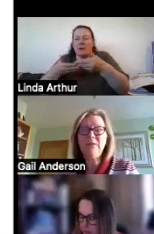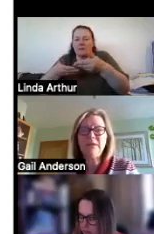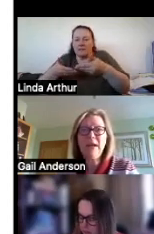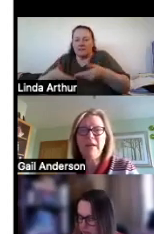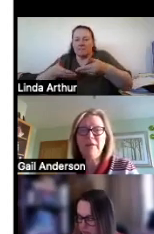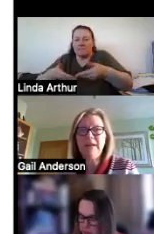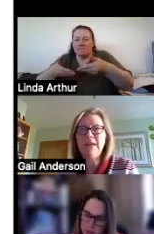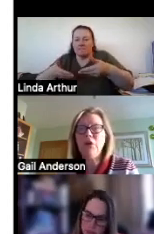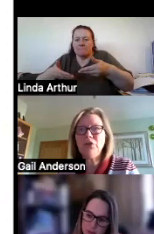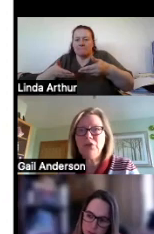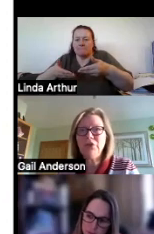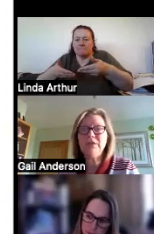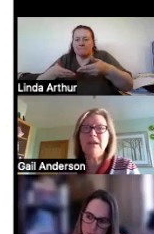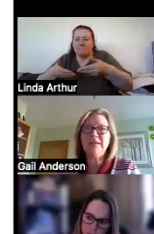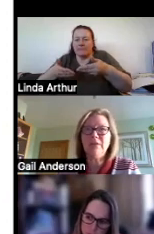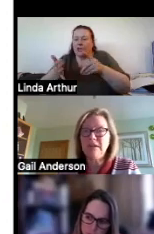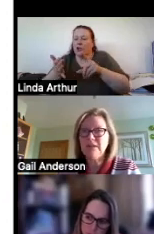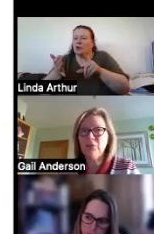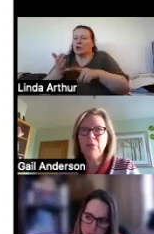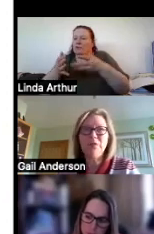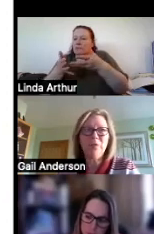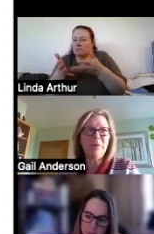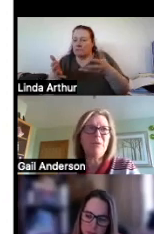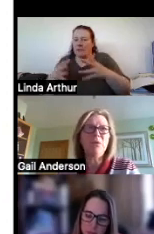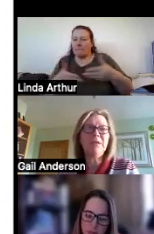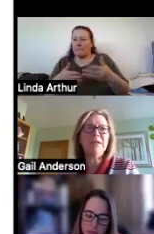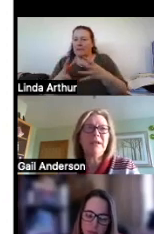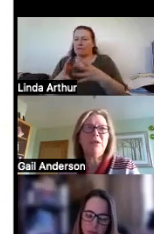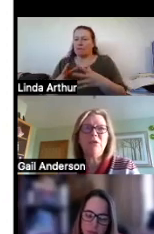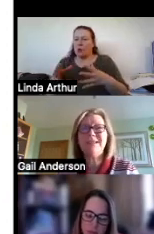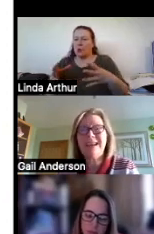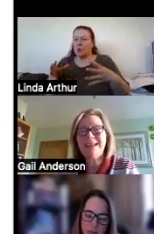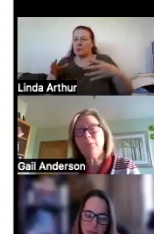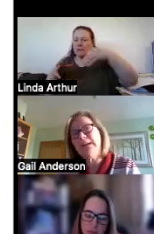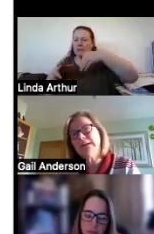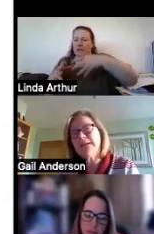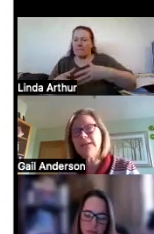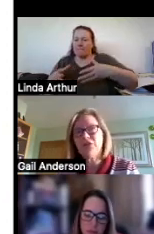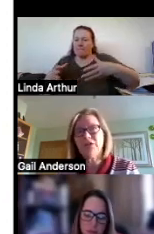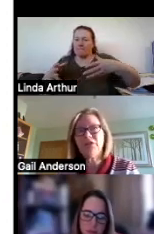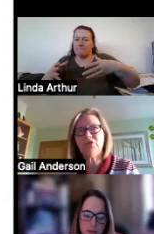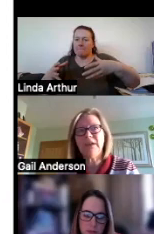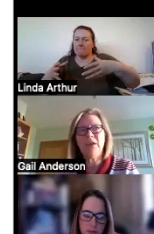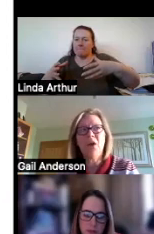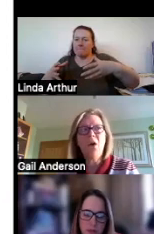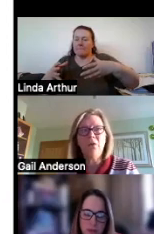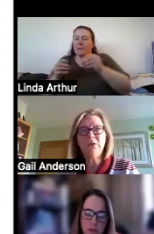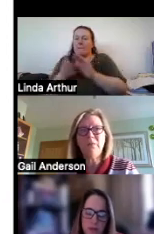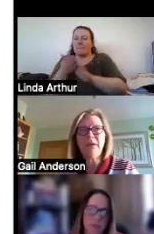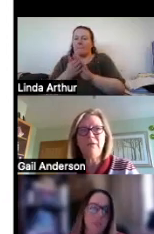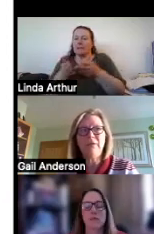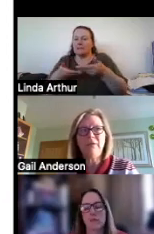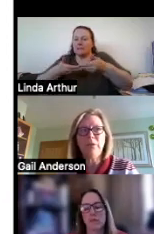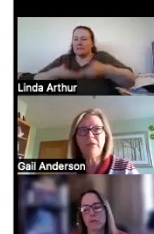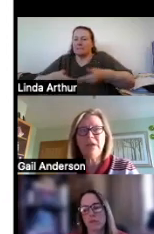we'll obviously have an enlarged uterus as the fetus grows or the baby grows inside the uterus. That places additional strain onto